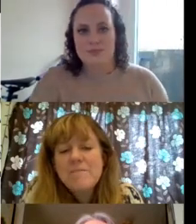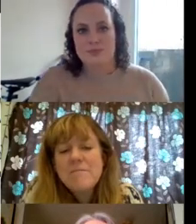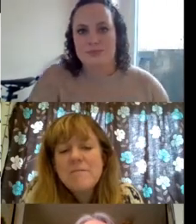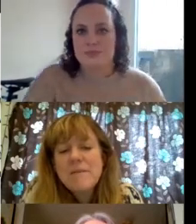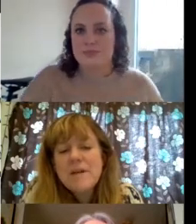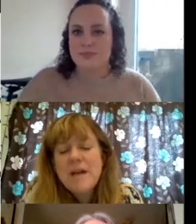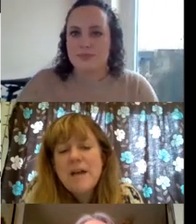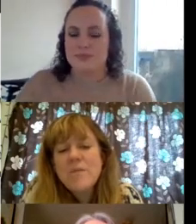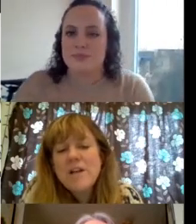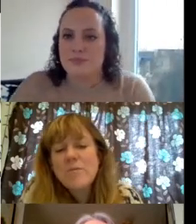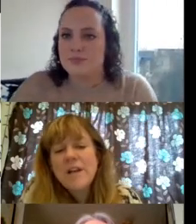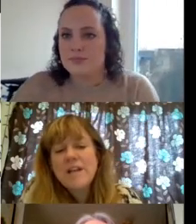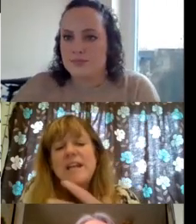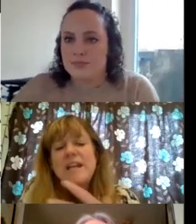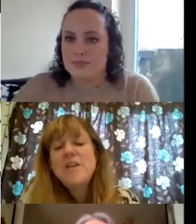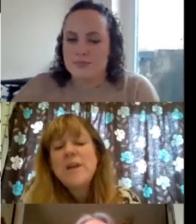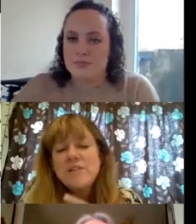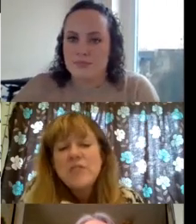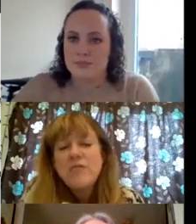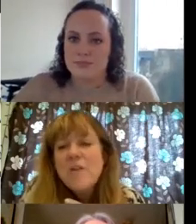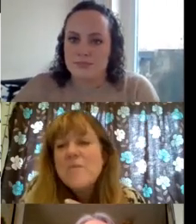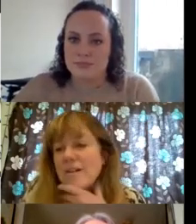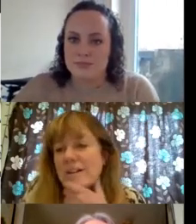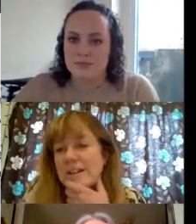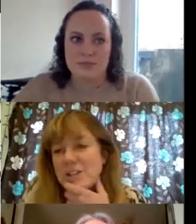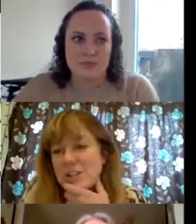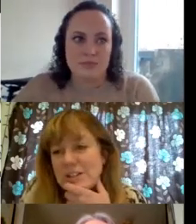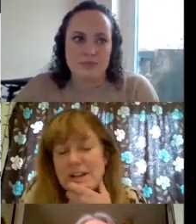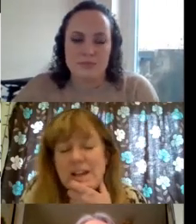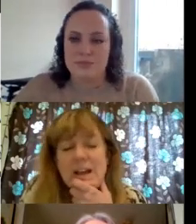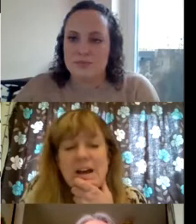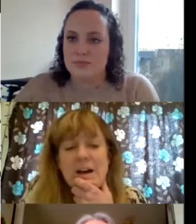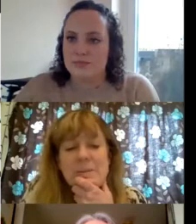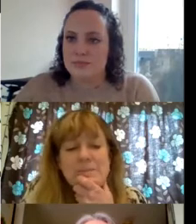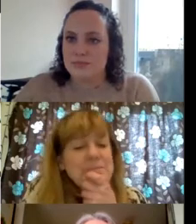And we're continuing to grow our collection,